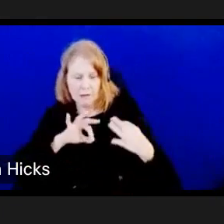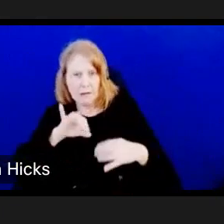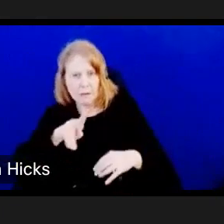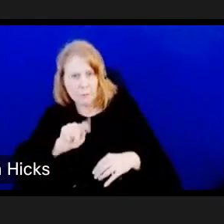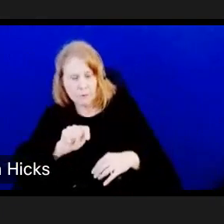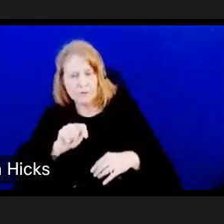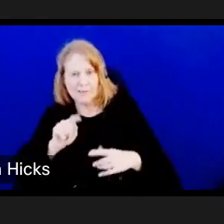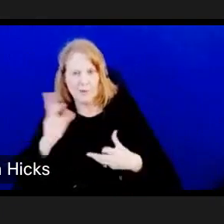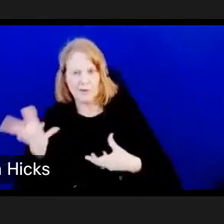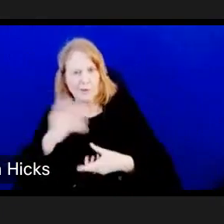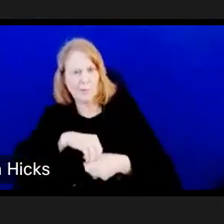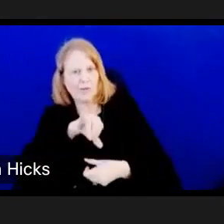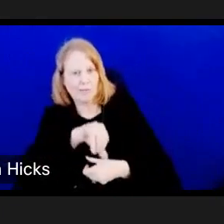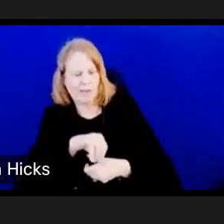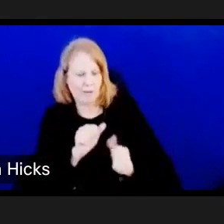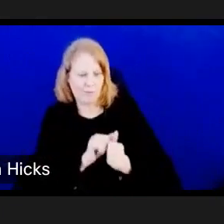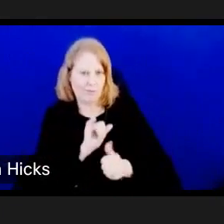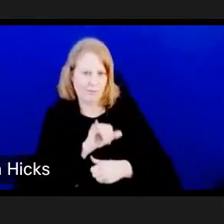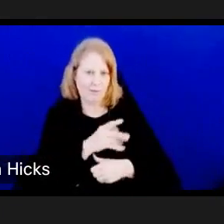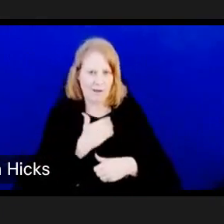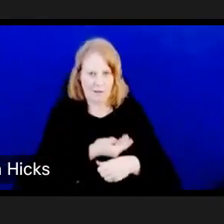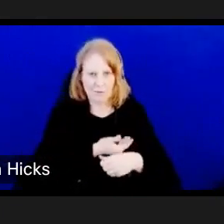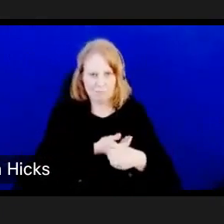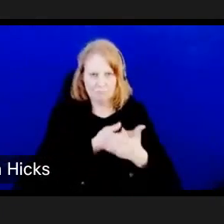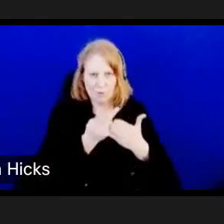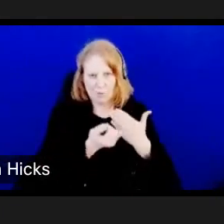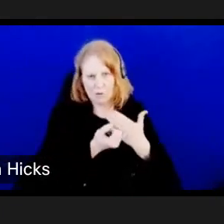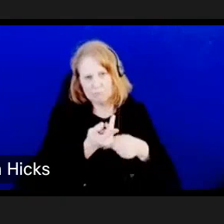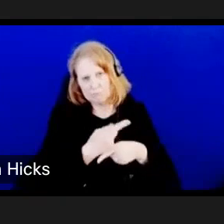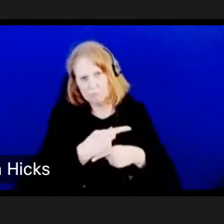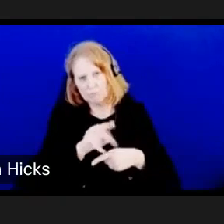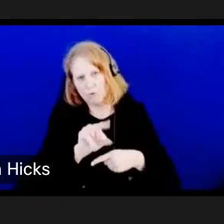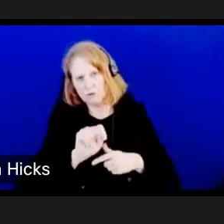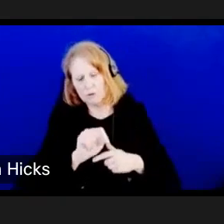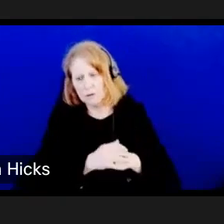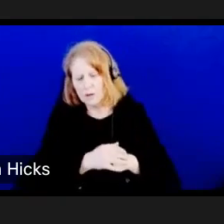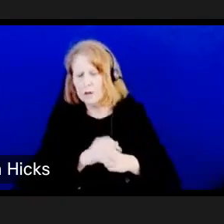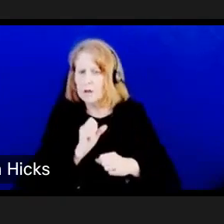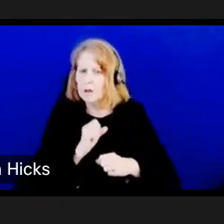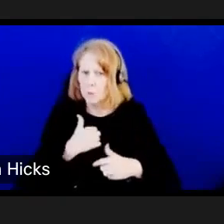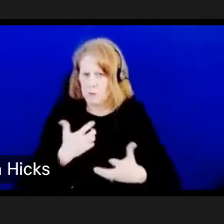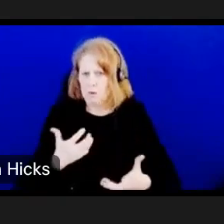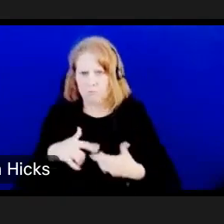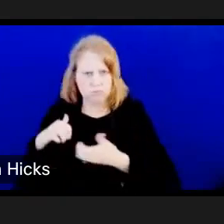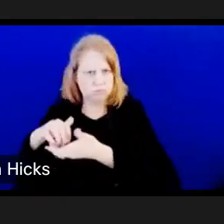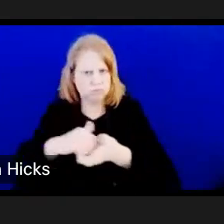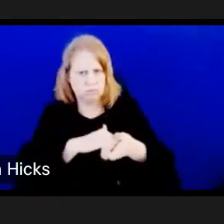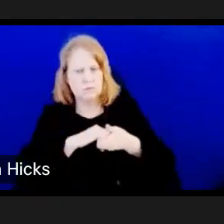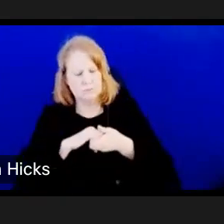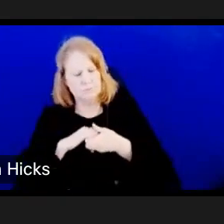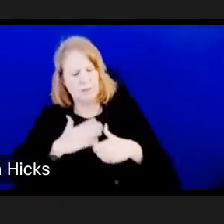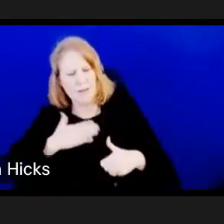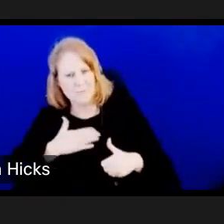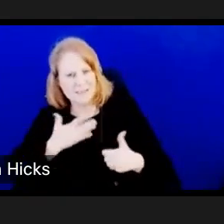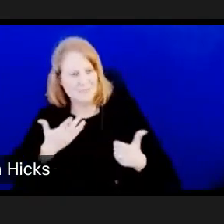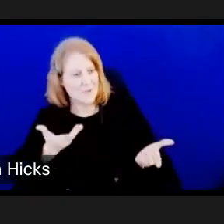our product. But we want to make sure that we are collaborating. We want to make sure we're out there. And so again, I hope that we will be invited and that I will be invited to come out